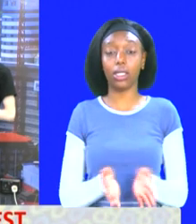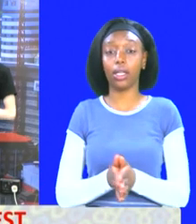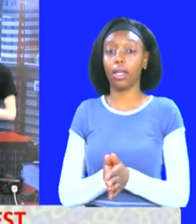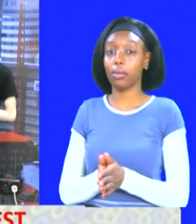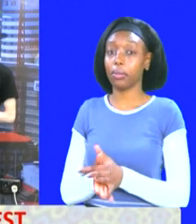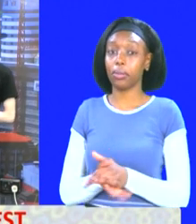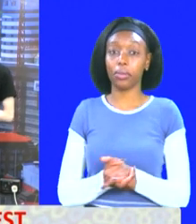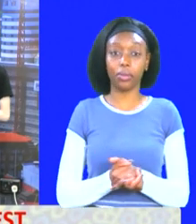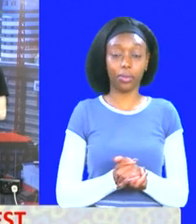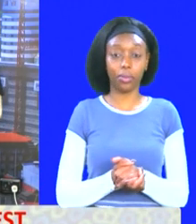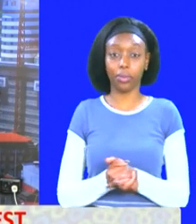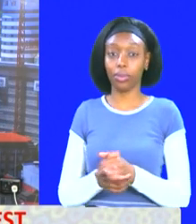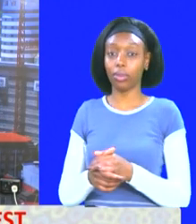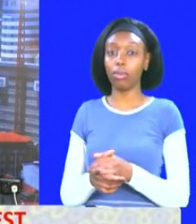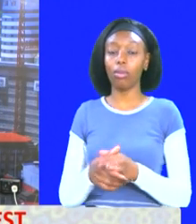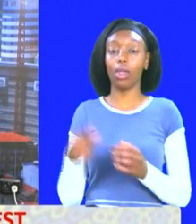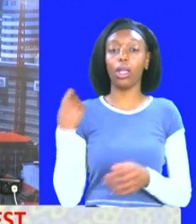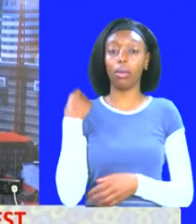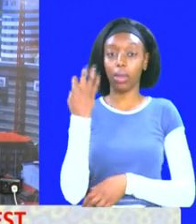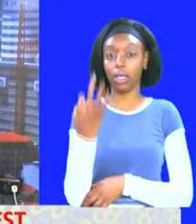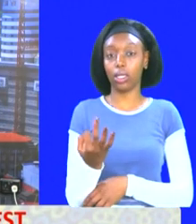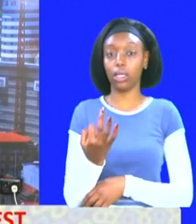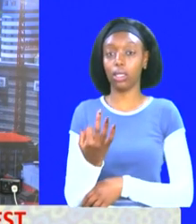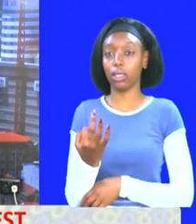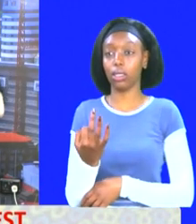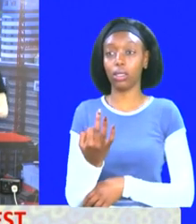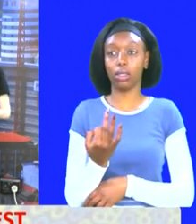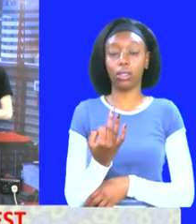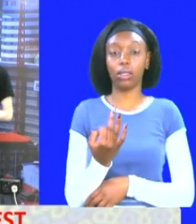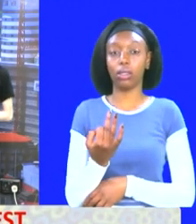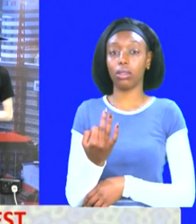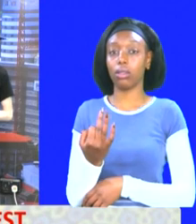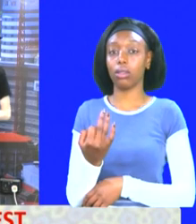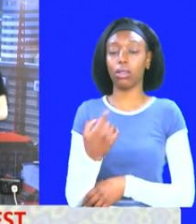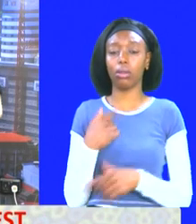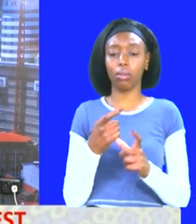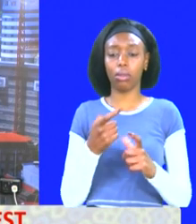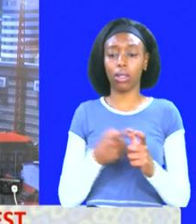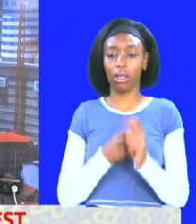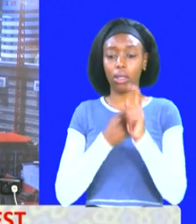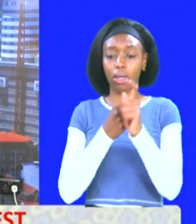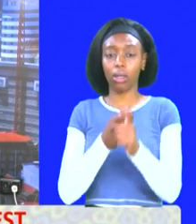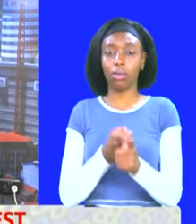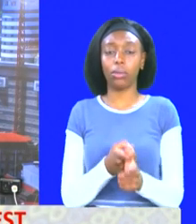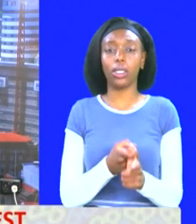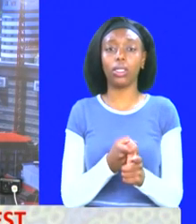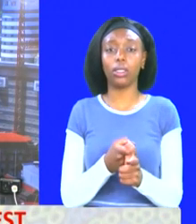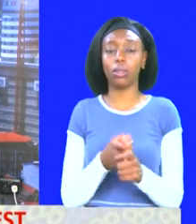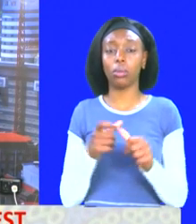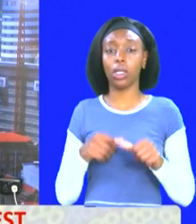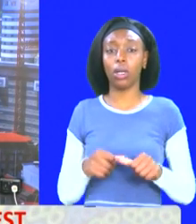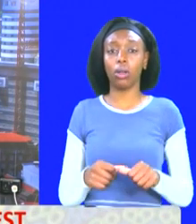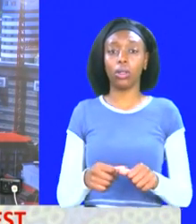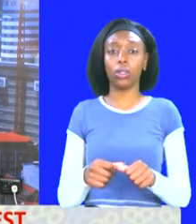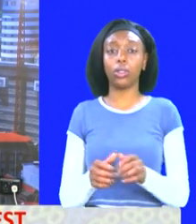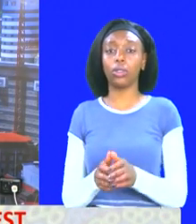number 3. Tukiendelea kupanda. Natumahisho inawabamba tafadhali. Keep the comment section going. We want to